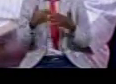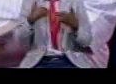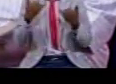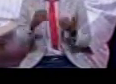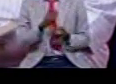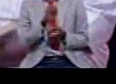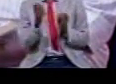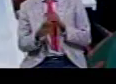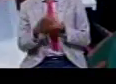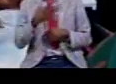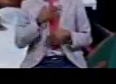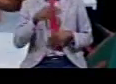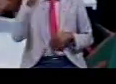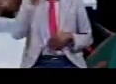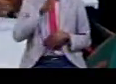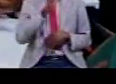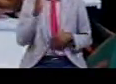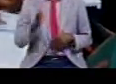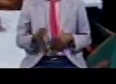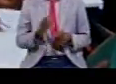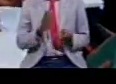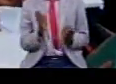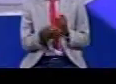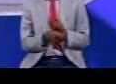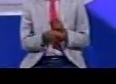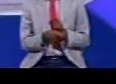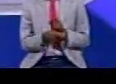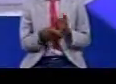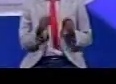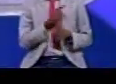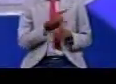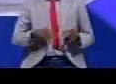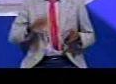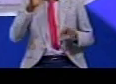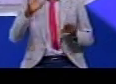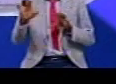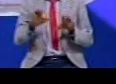never change. The Lord will do for us what